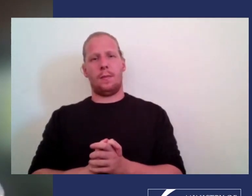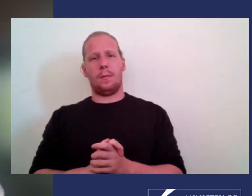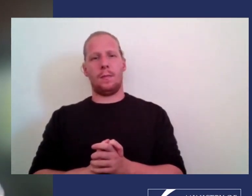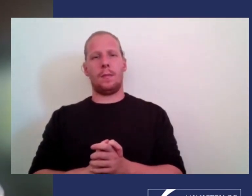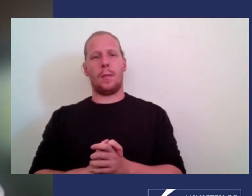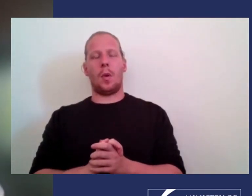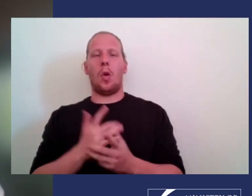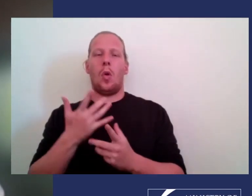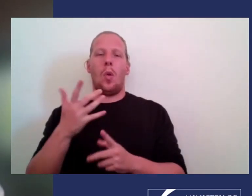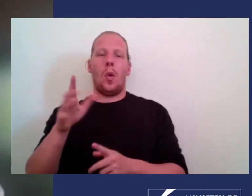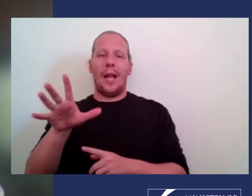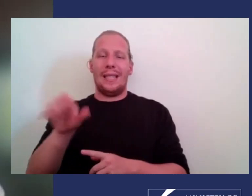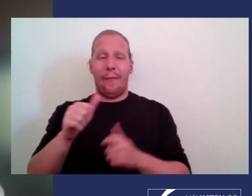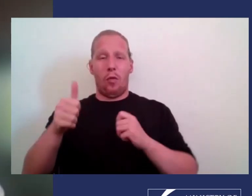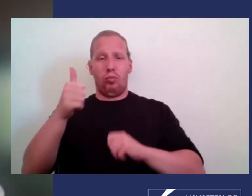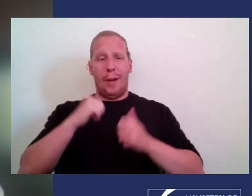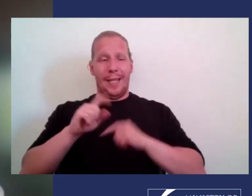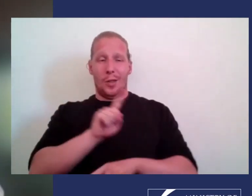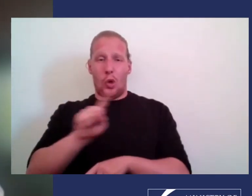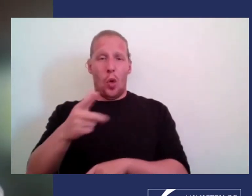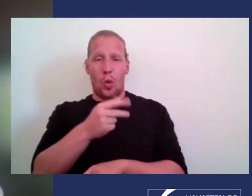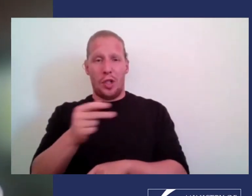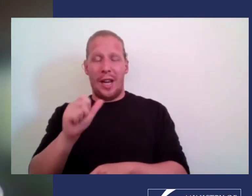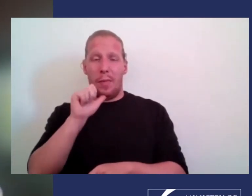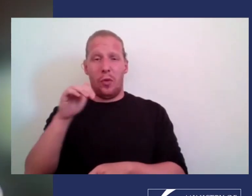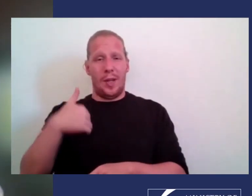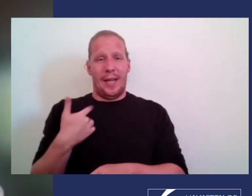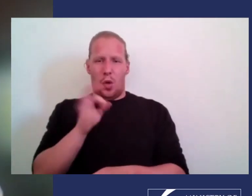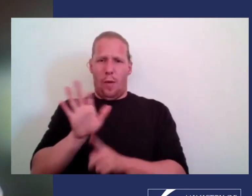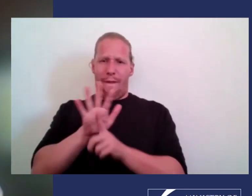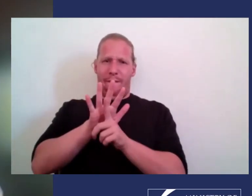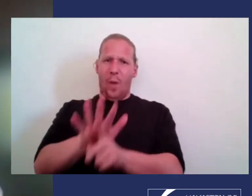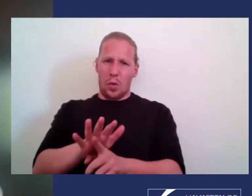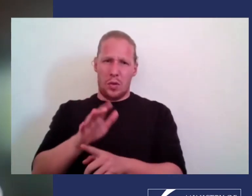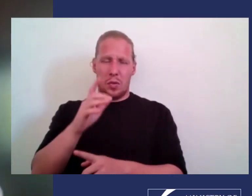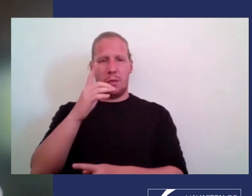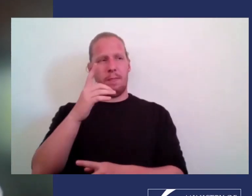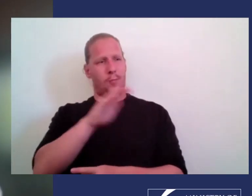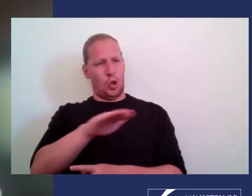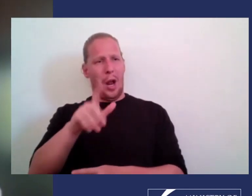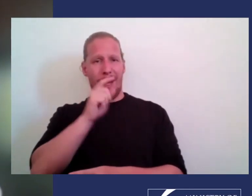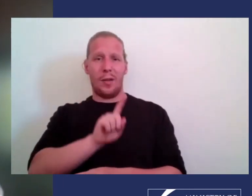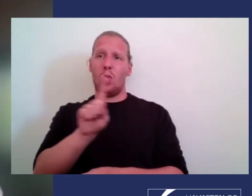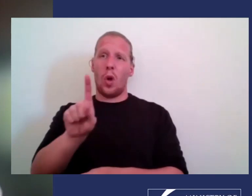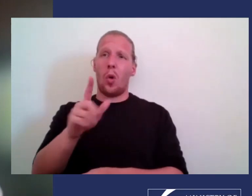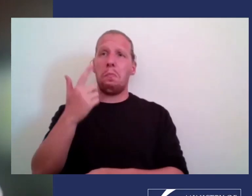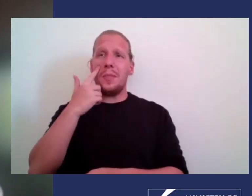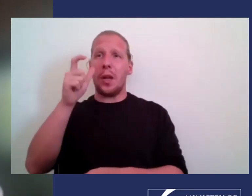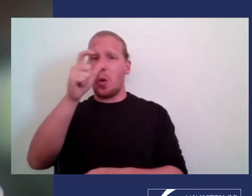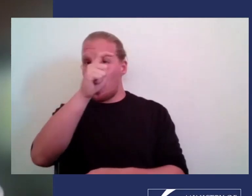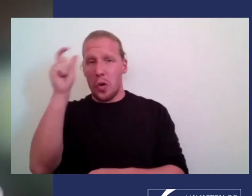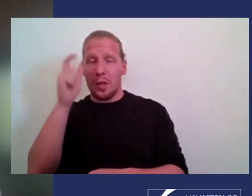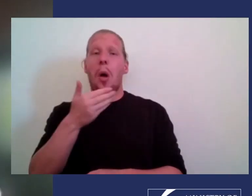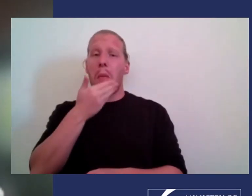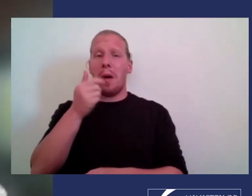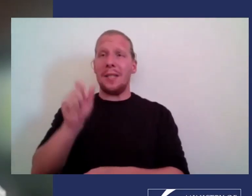take them for a dry run if needed. There's no need to push kids. They can go and have a look, see that the nurse is really nice, come back again